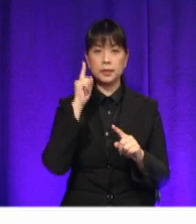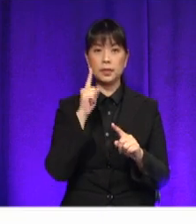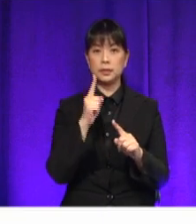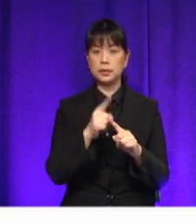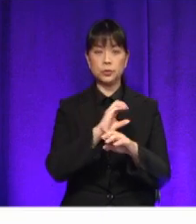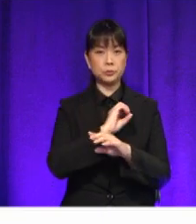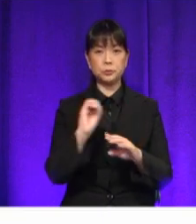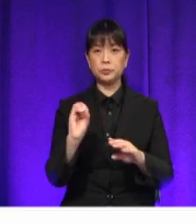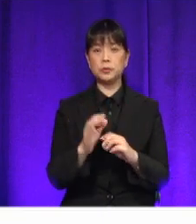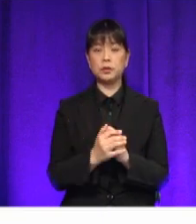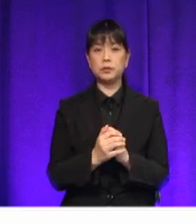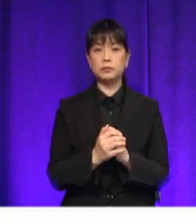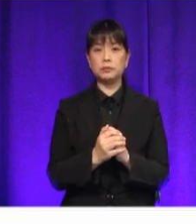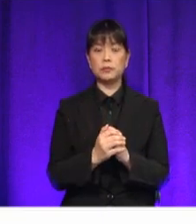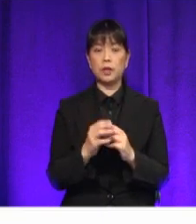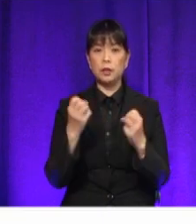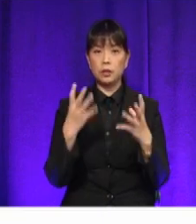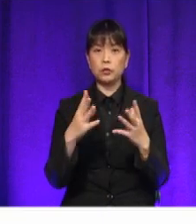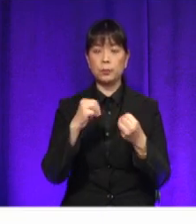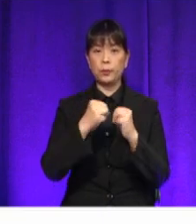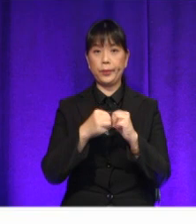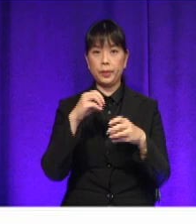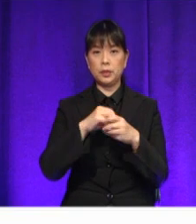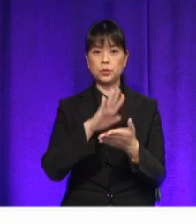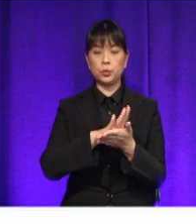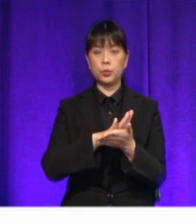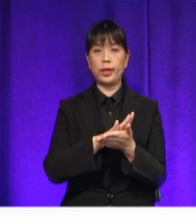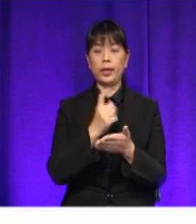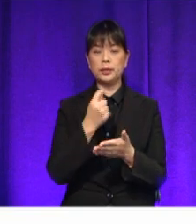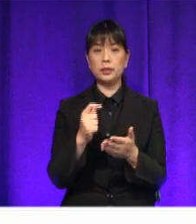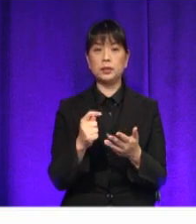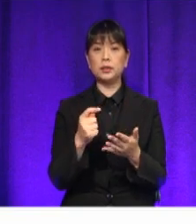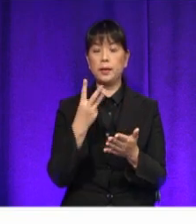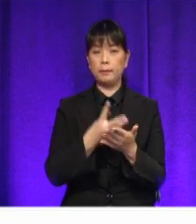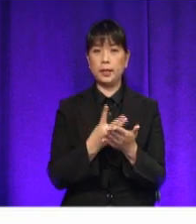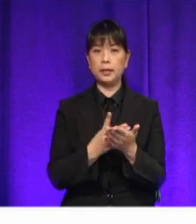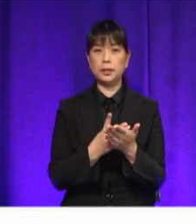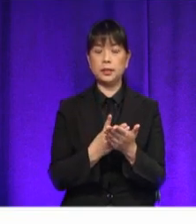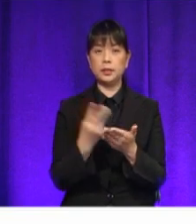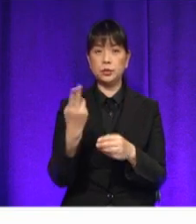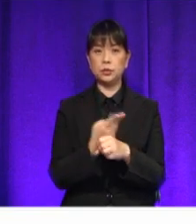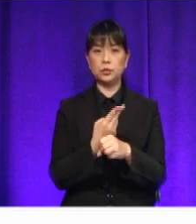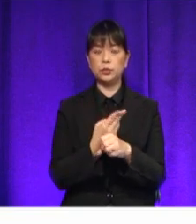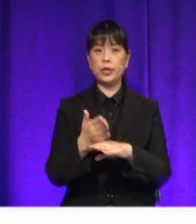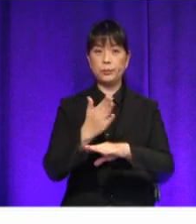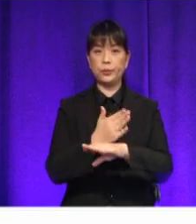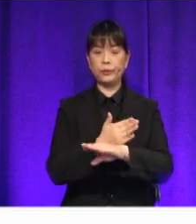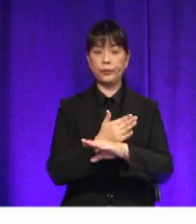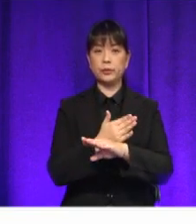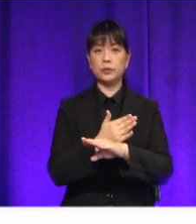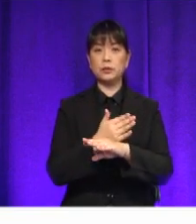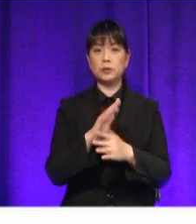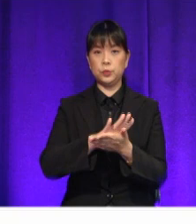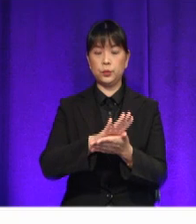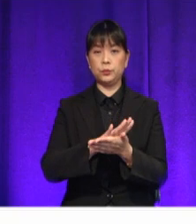There are lots of problems with this school, and a little money here and there will go a long way to improving the conditions. I've only got a few more years of